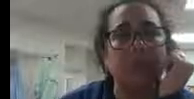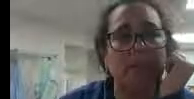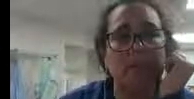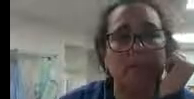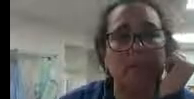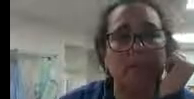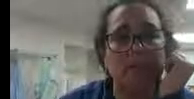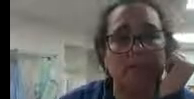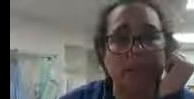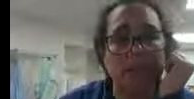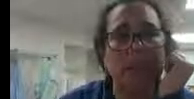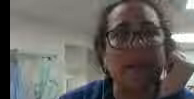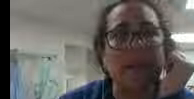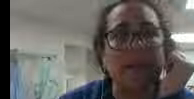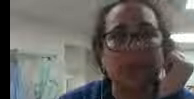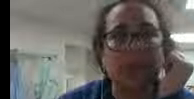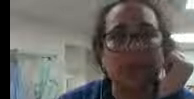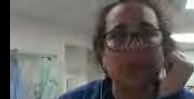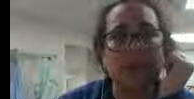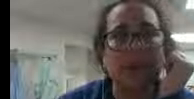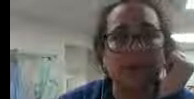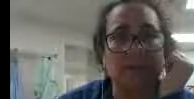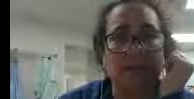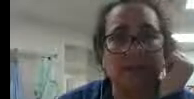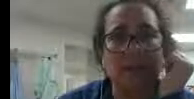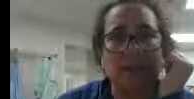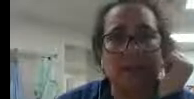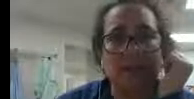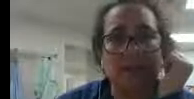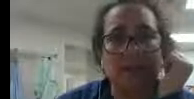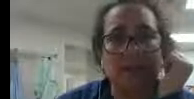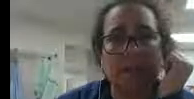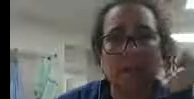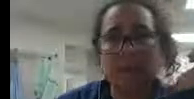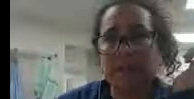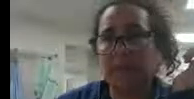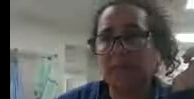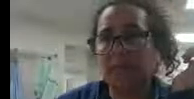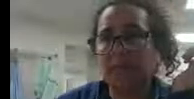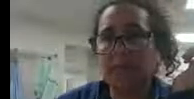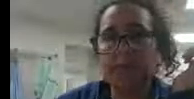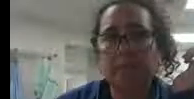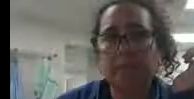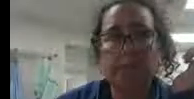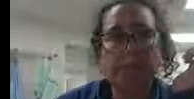and collaborators and portray them positively? And then that's it.